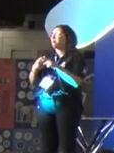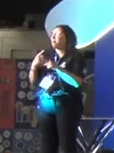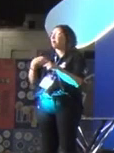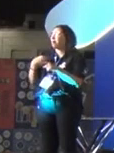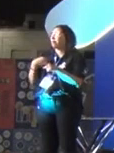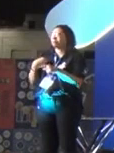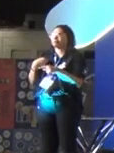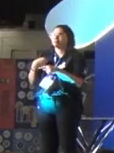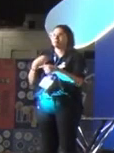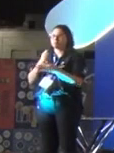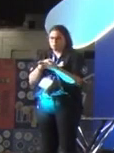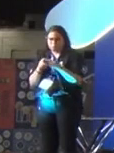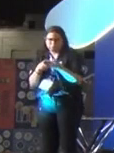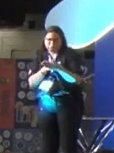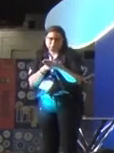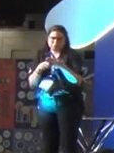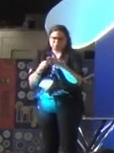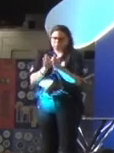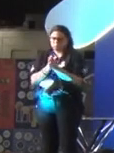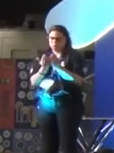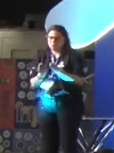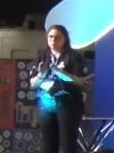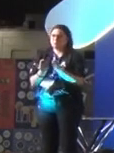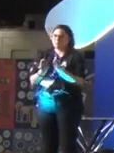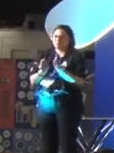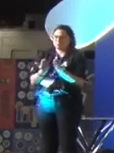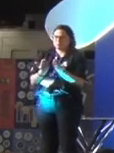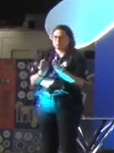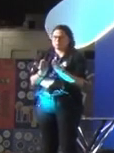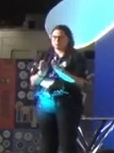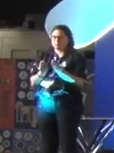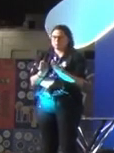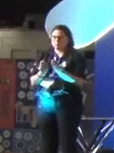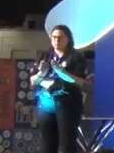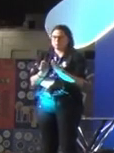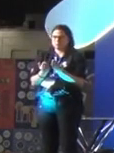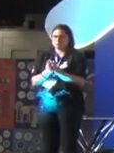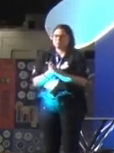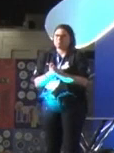he thought go round would suit the readership better.